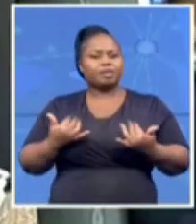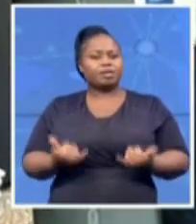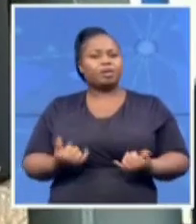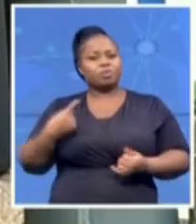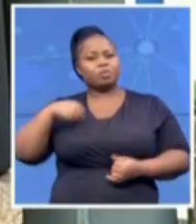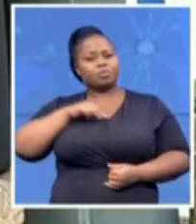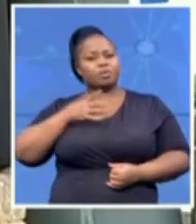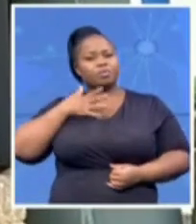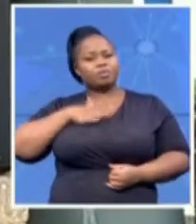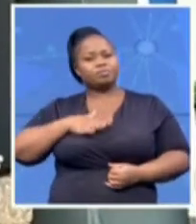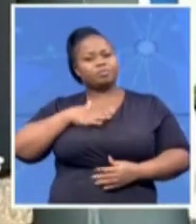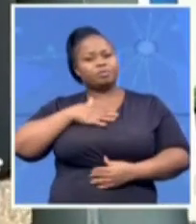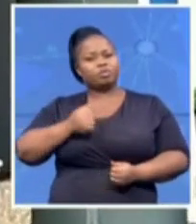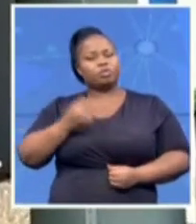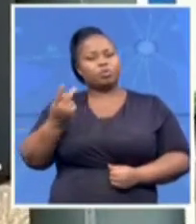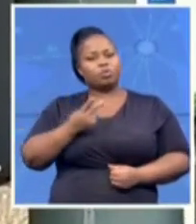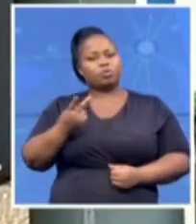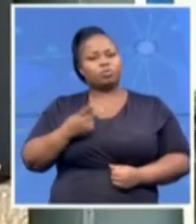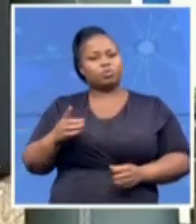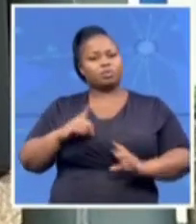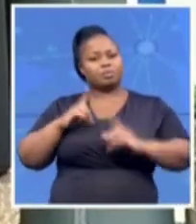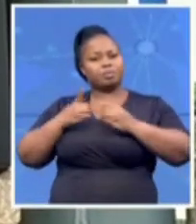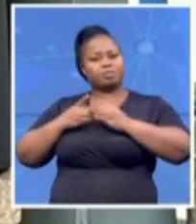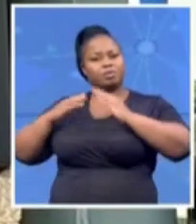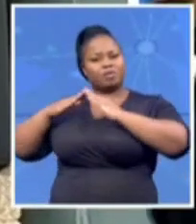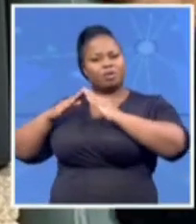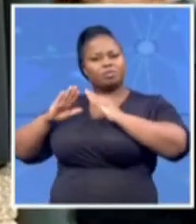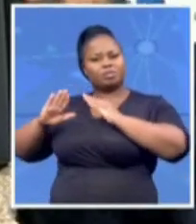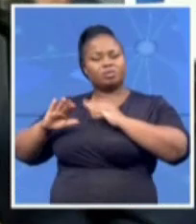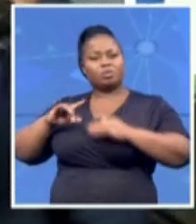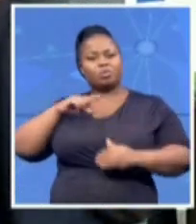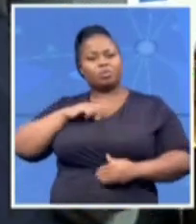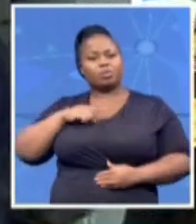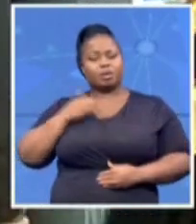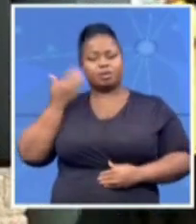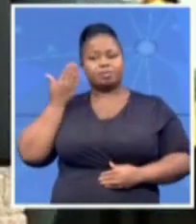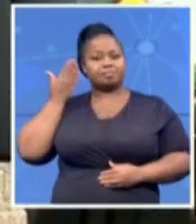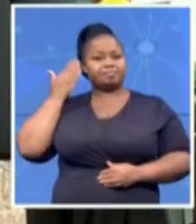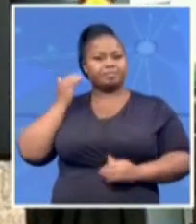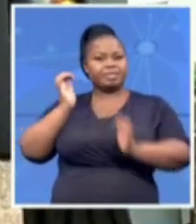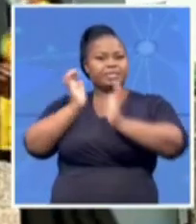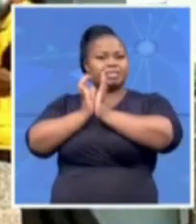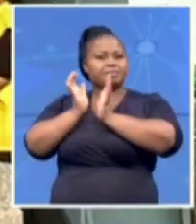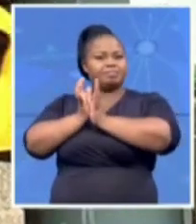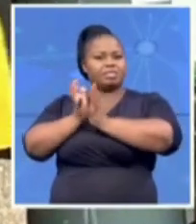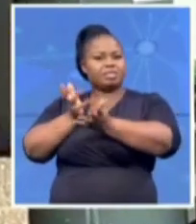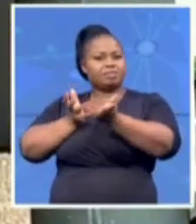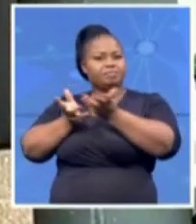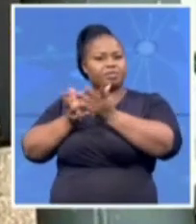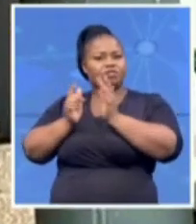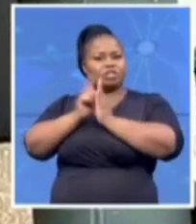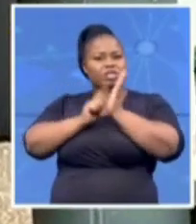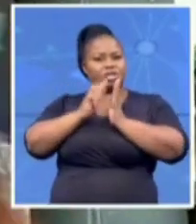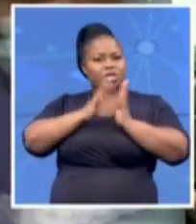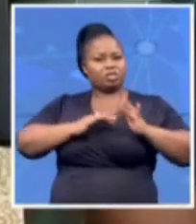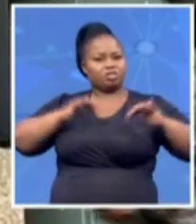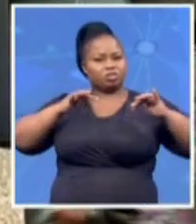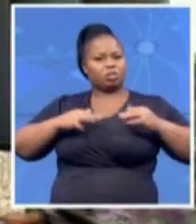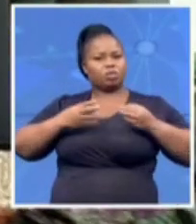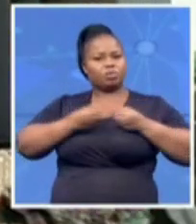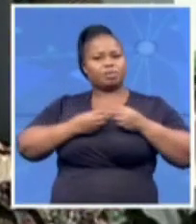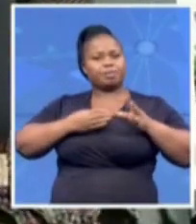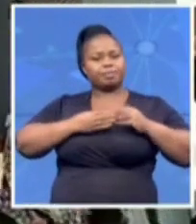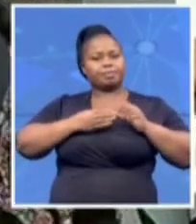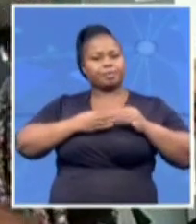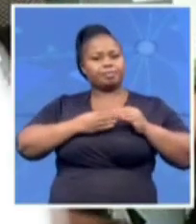settlement, because from the meeting that we have had with them as a legislature and together as members of faith,